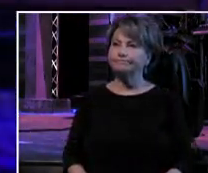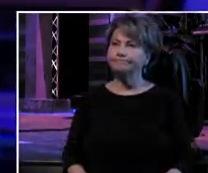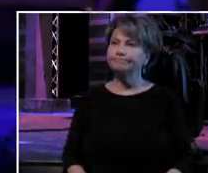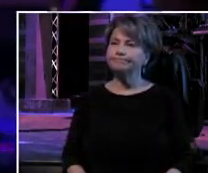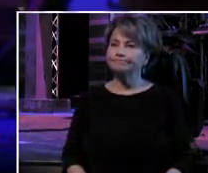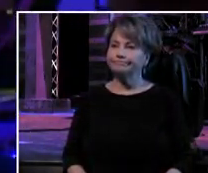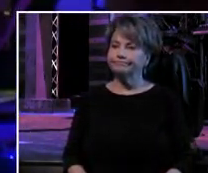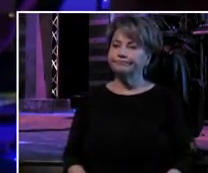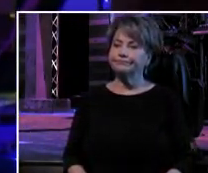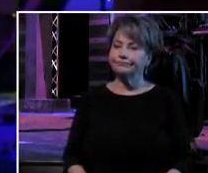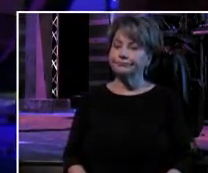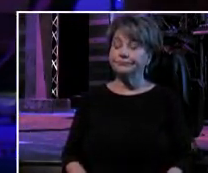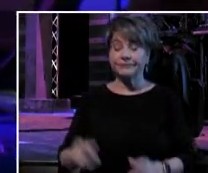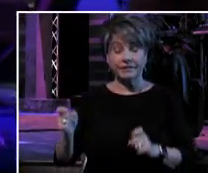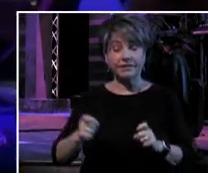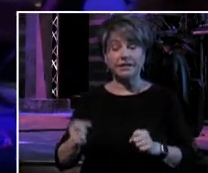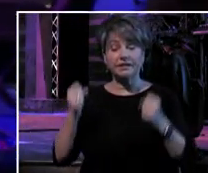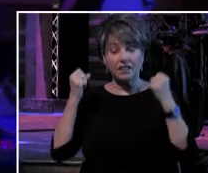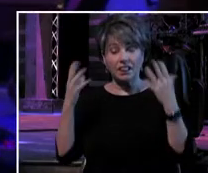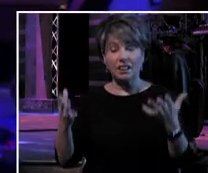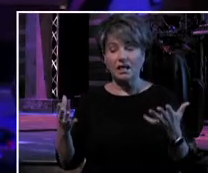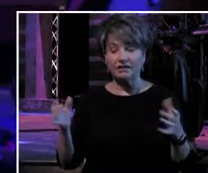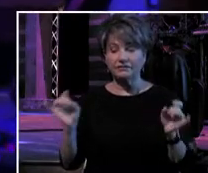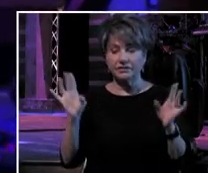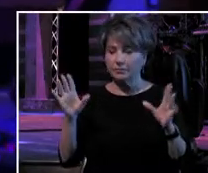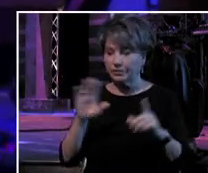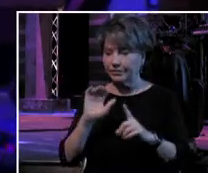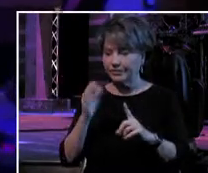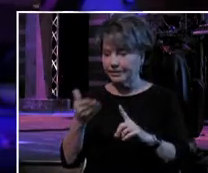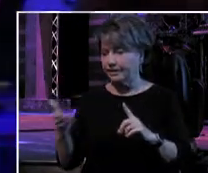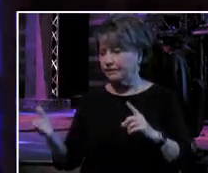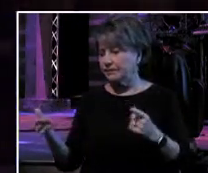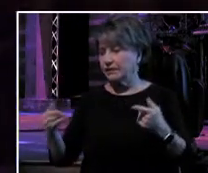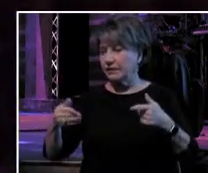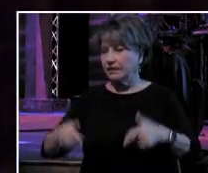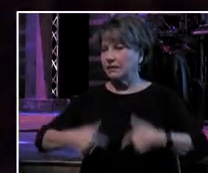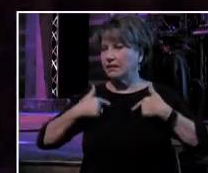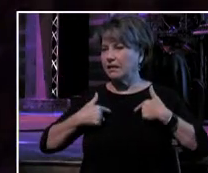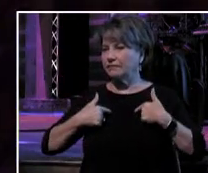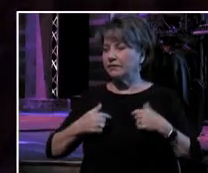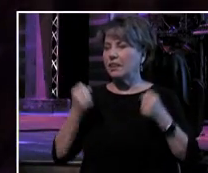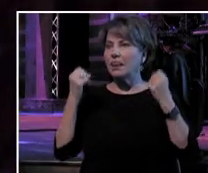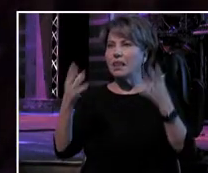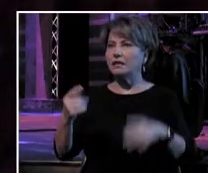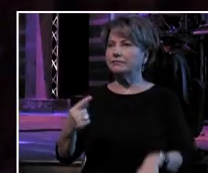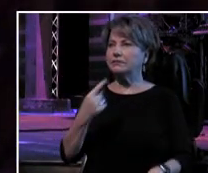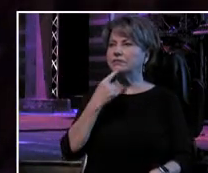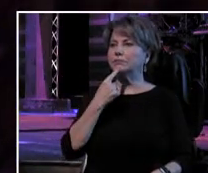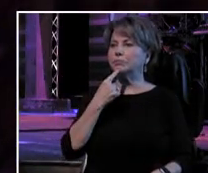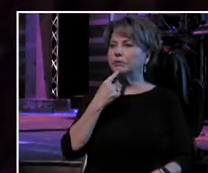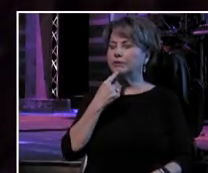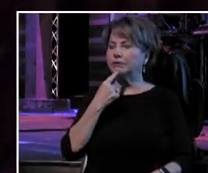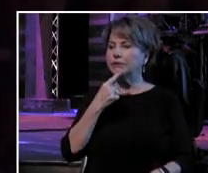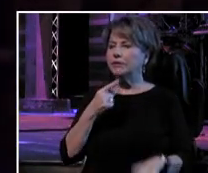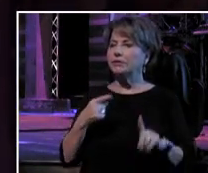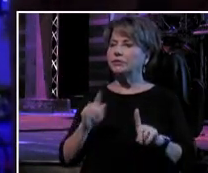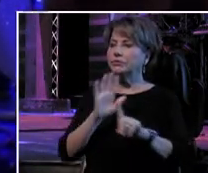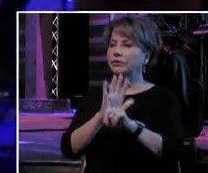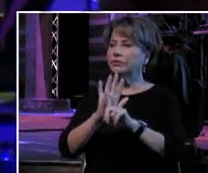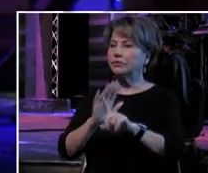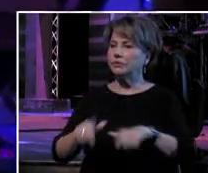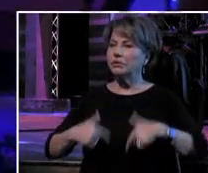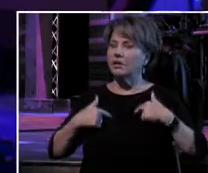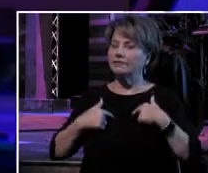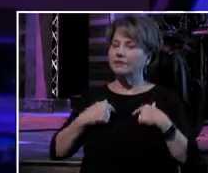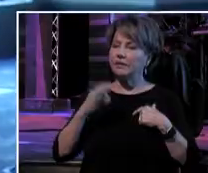then you can handle a lot of garbage in your day. You can handle a lot of disappointment during your day. If you know there is hope